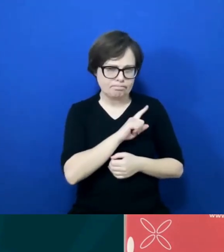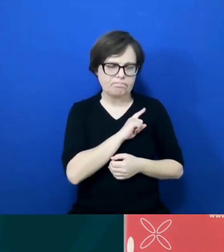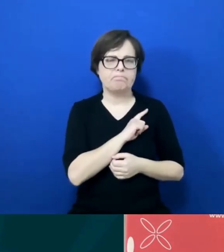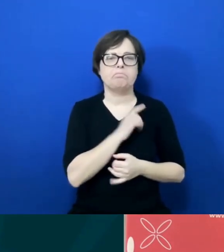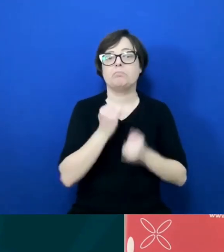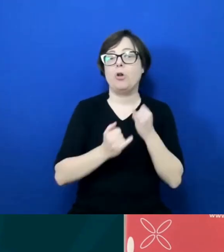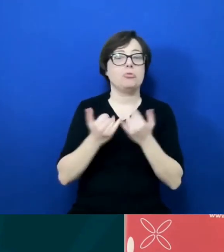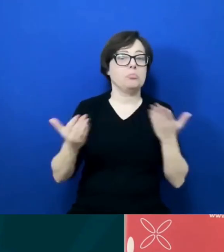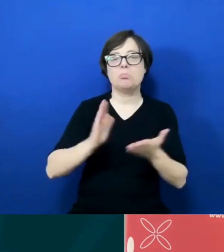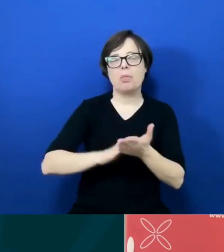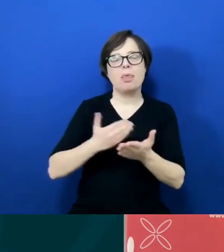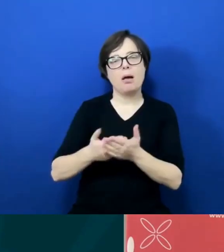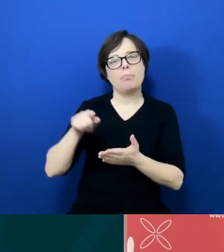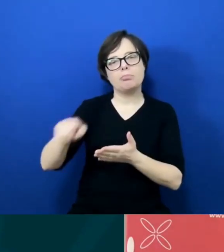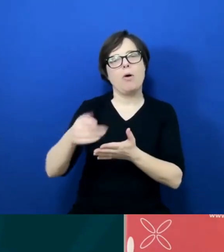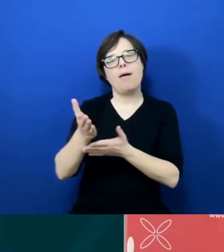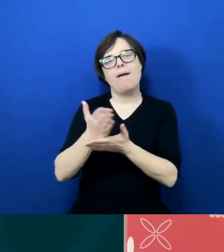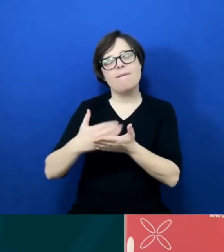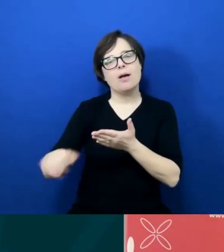care. For example, if